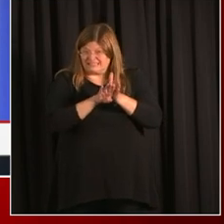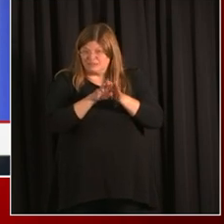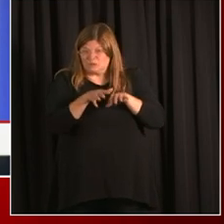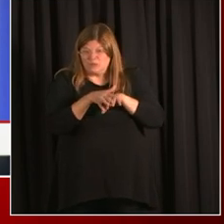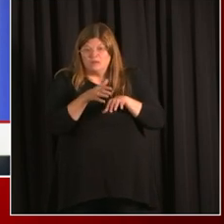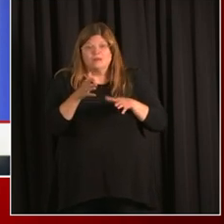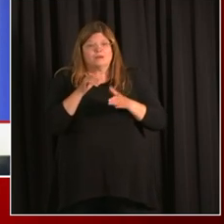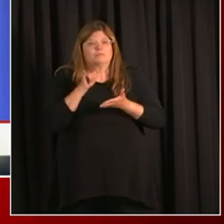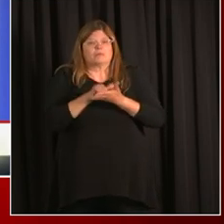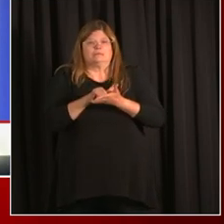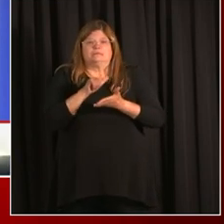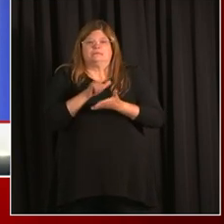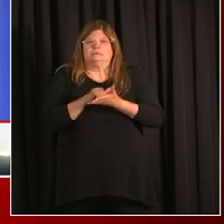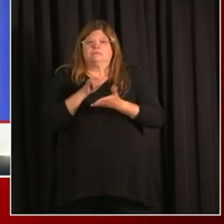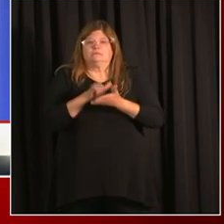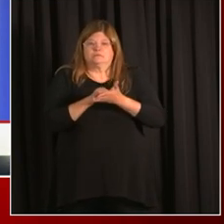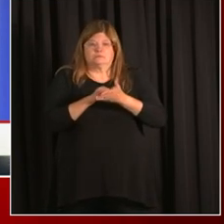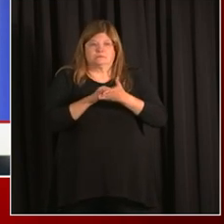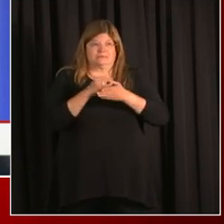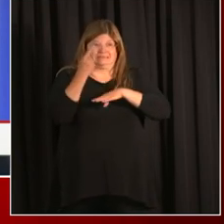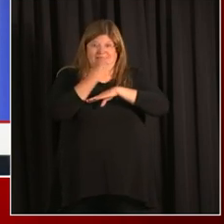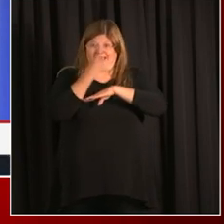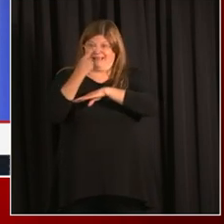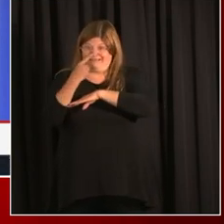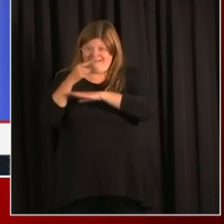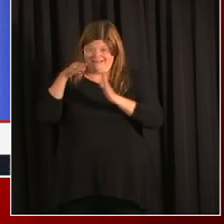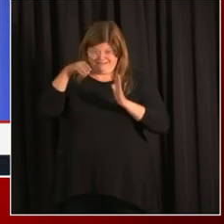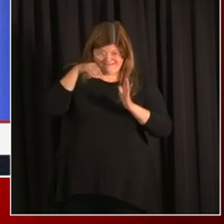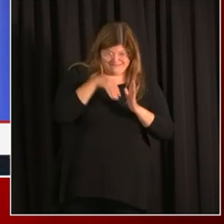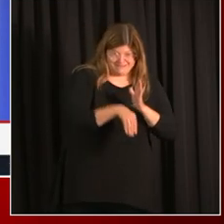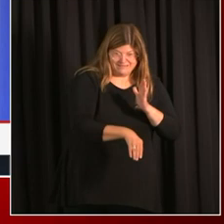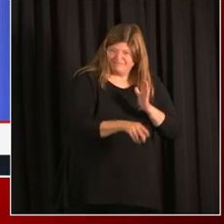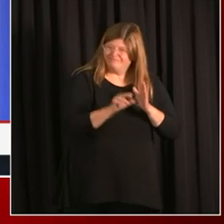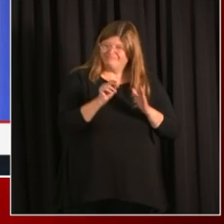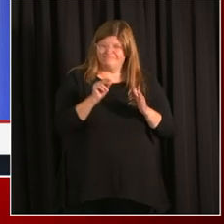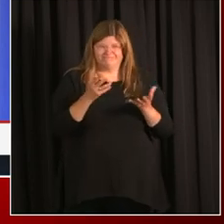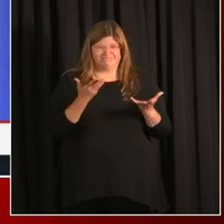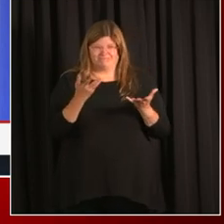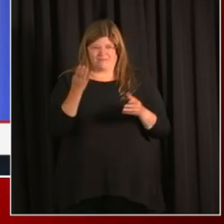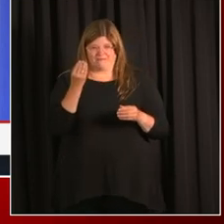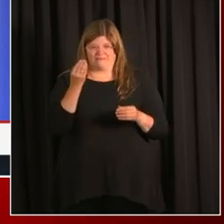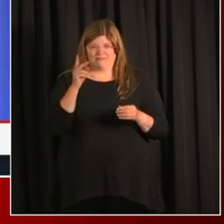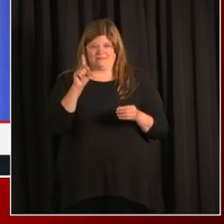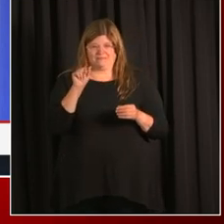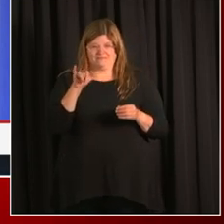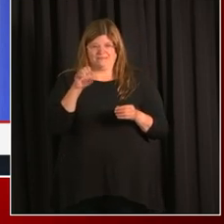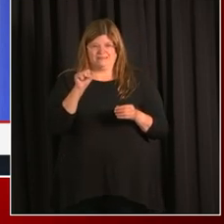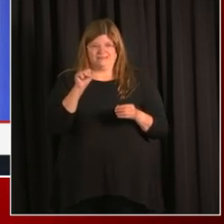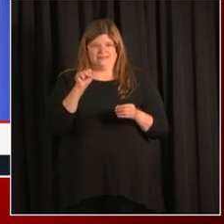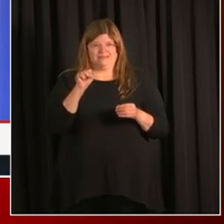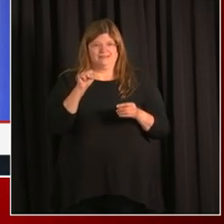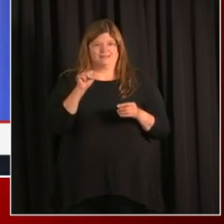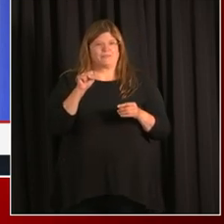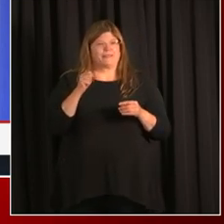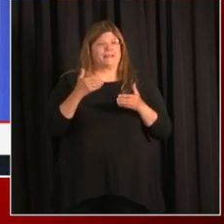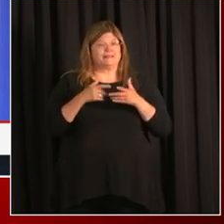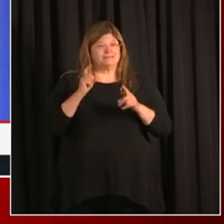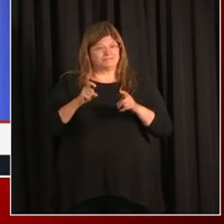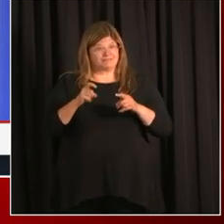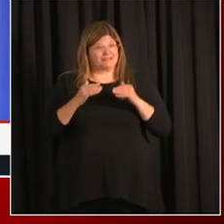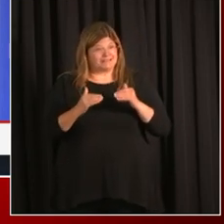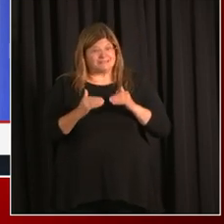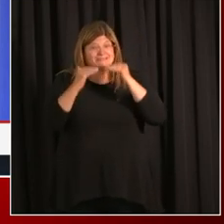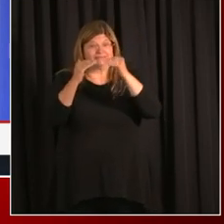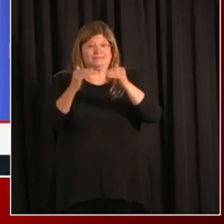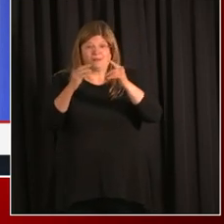it is impossible to count days of decline, and 14 days of decline are needed for us to move into the next phase.